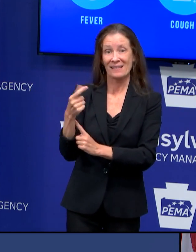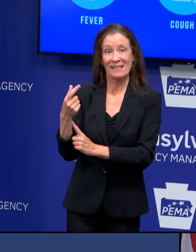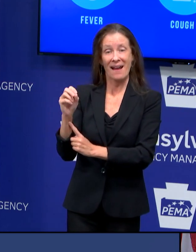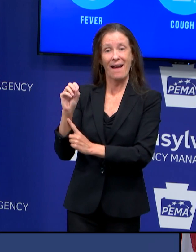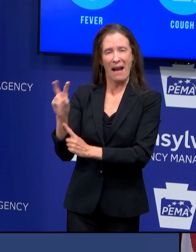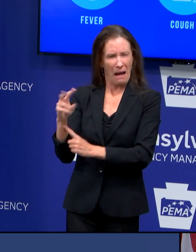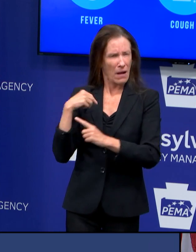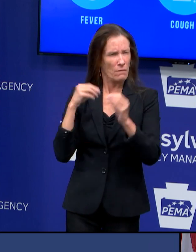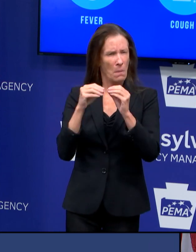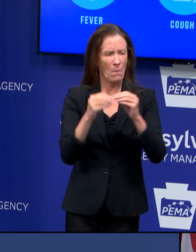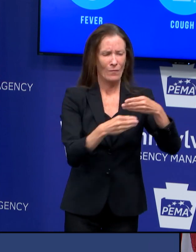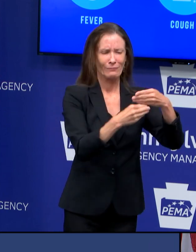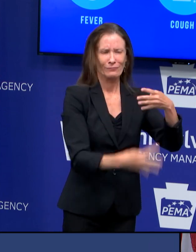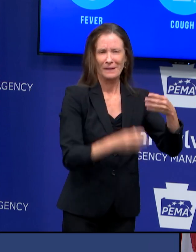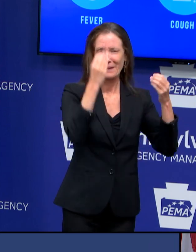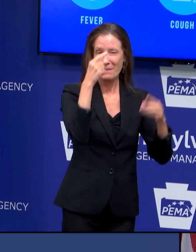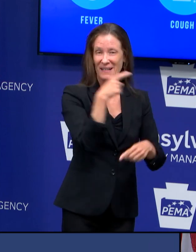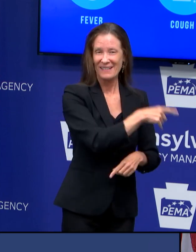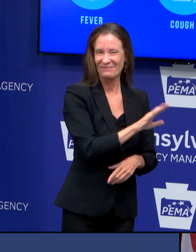Jeff and I are willing to take questions.